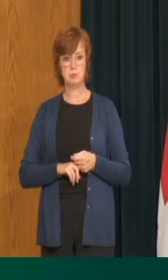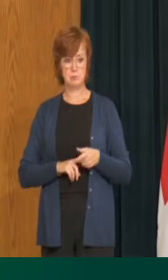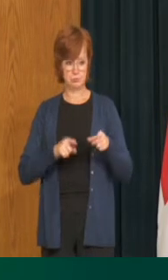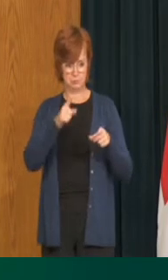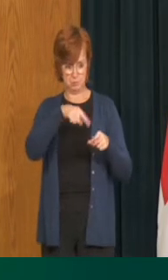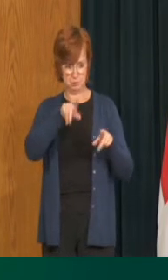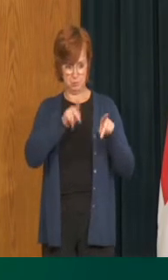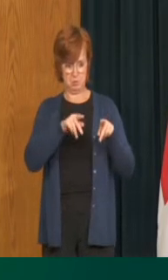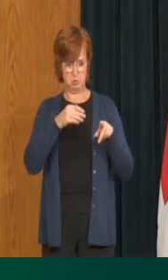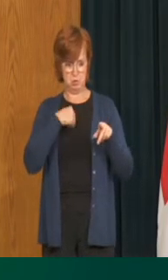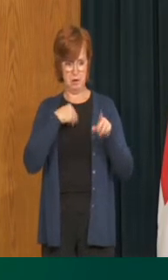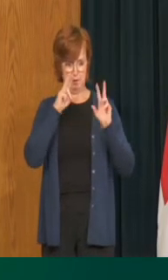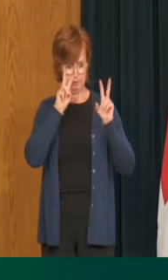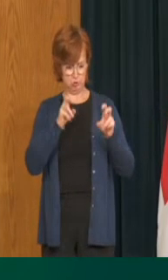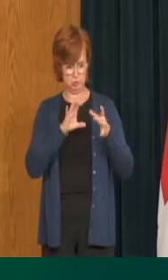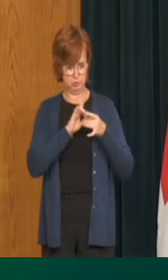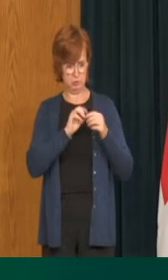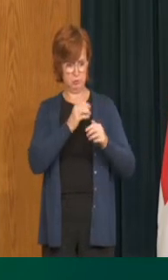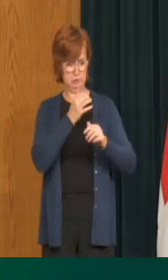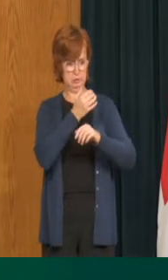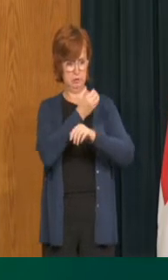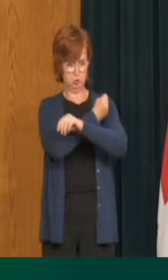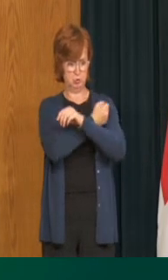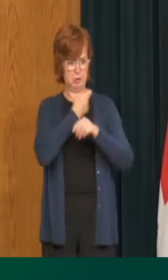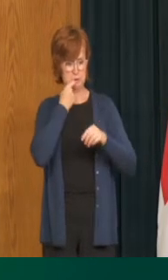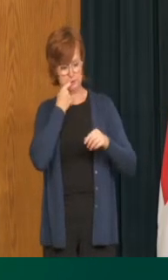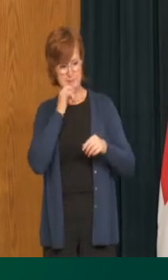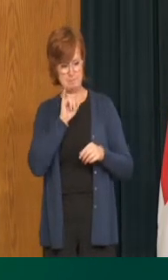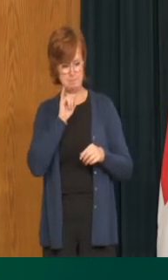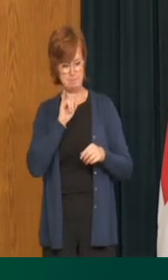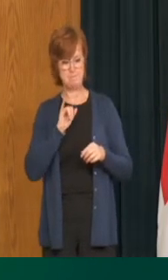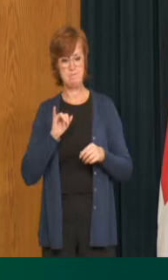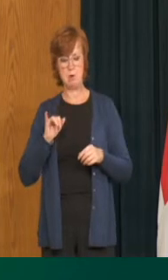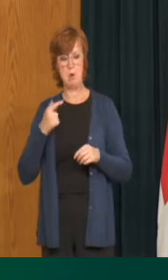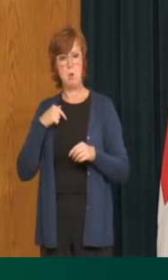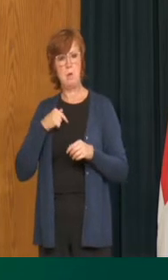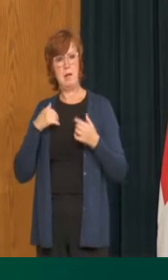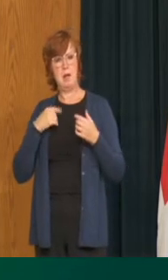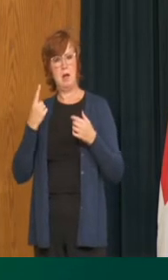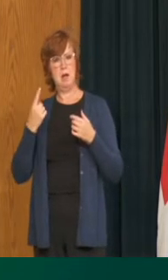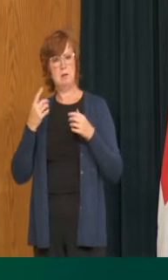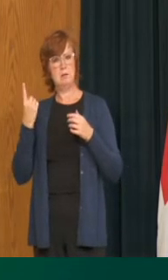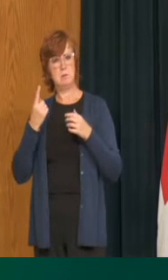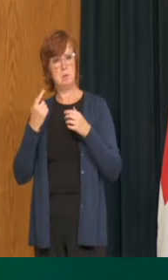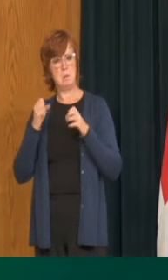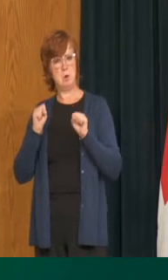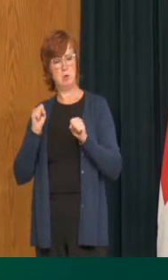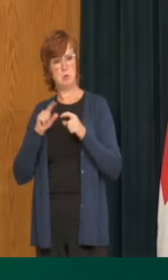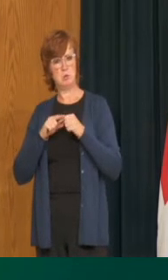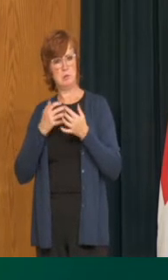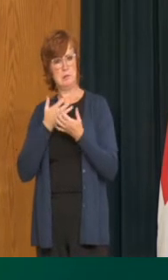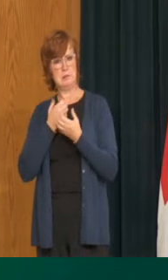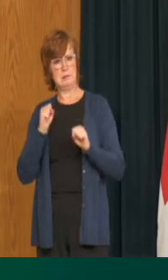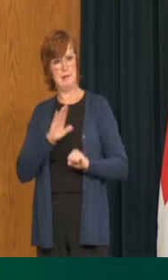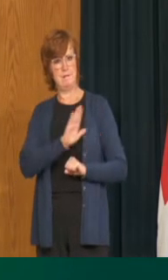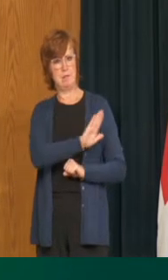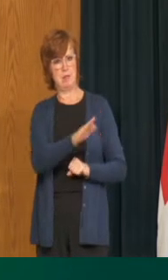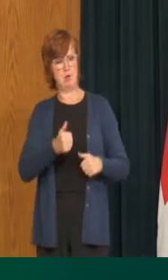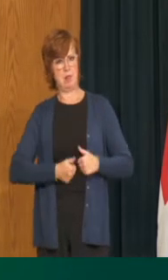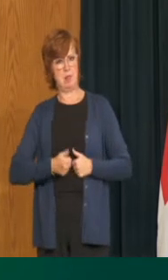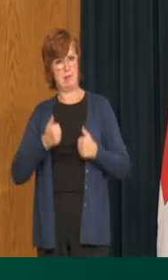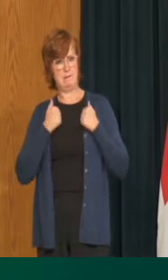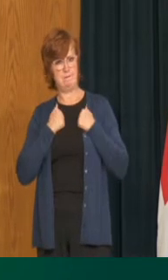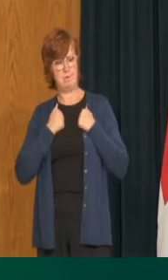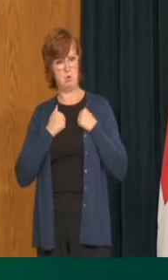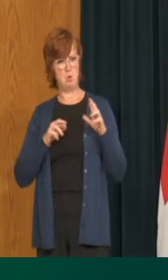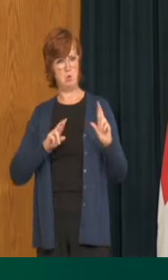that some of the essentially life-saving treatments are available and available